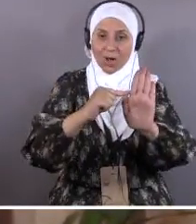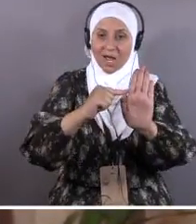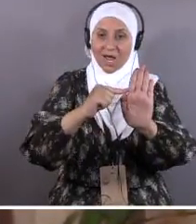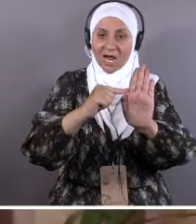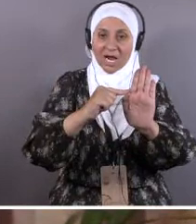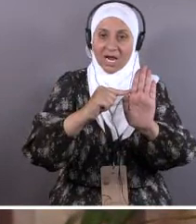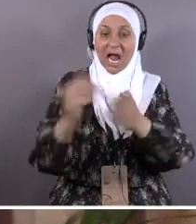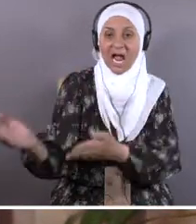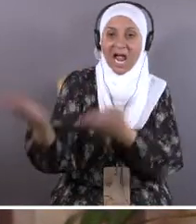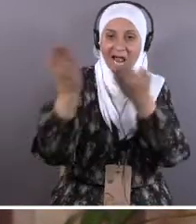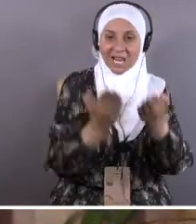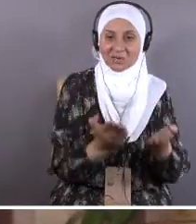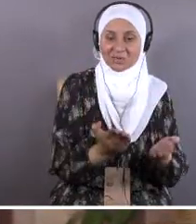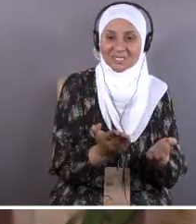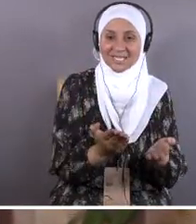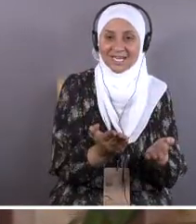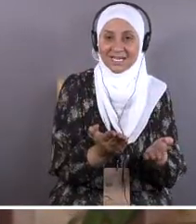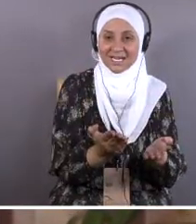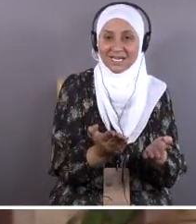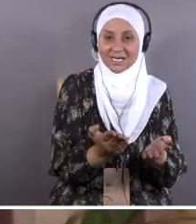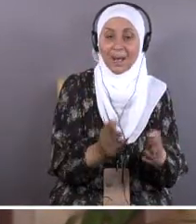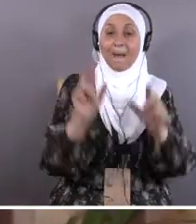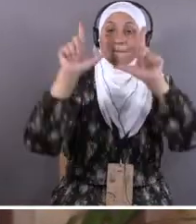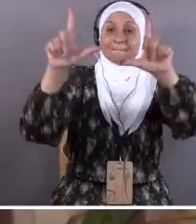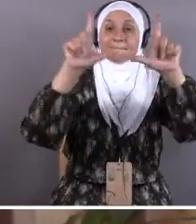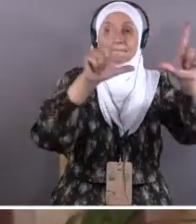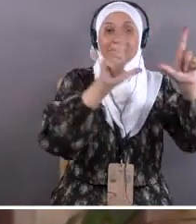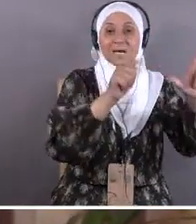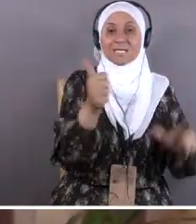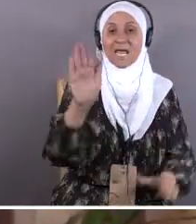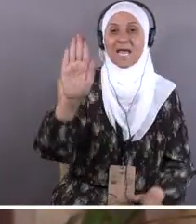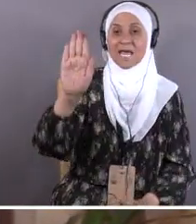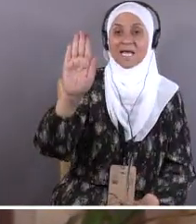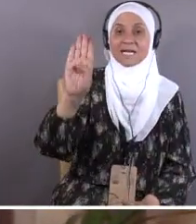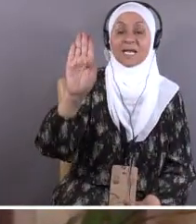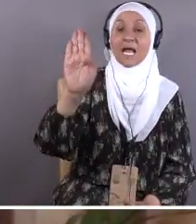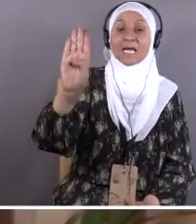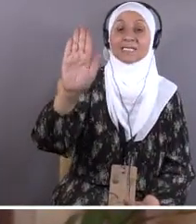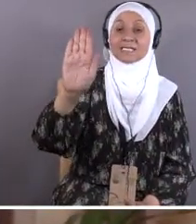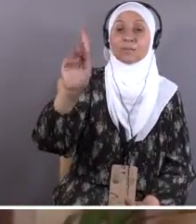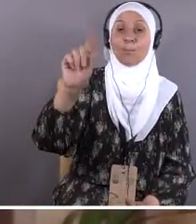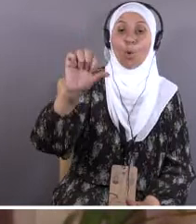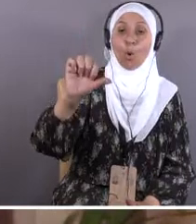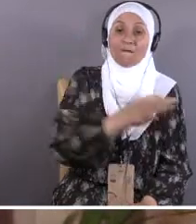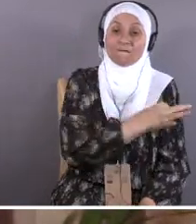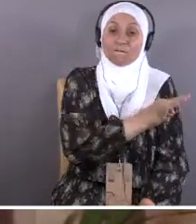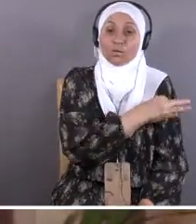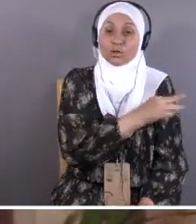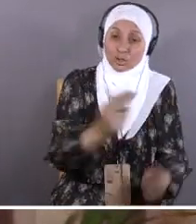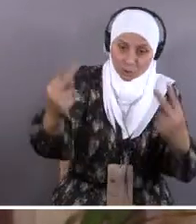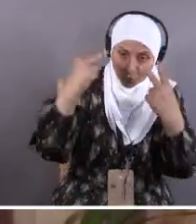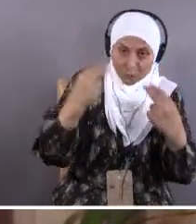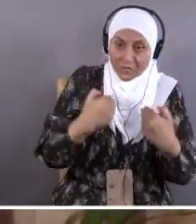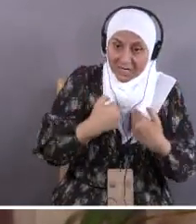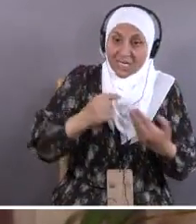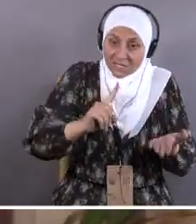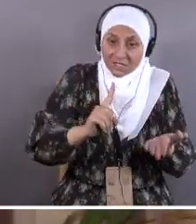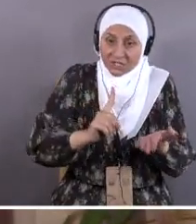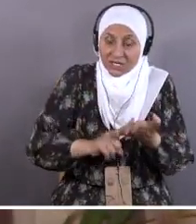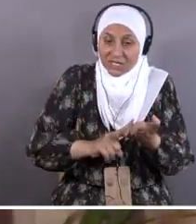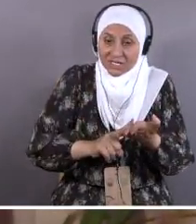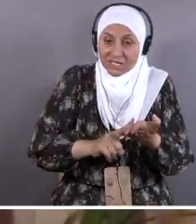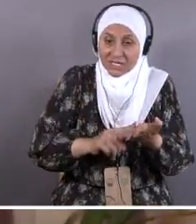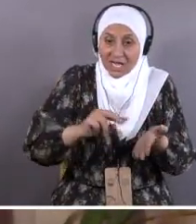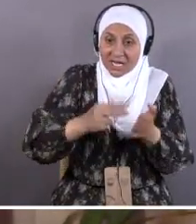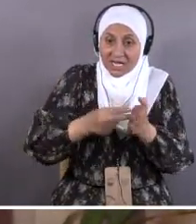International Horticultural Expo. This is a major opportunity for us to influence global thinking around climate change. We will